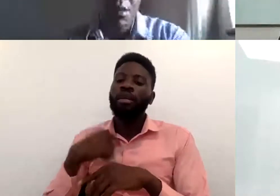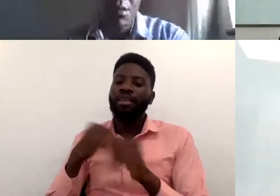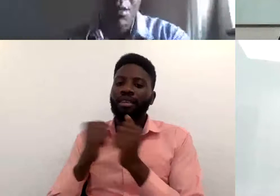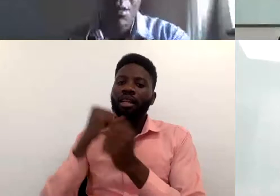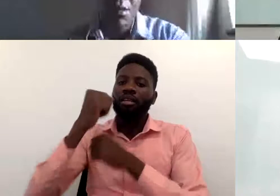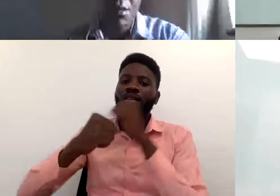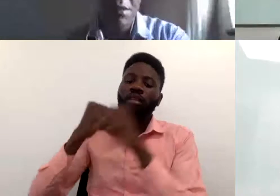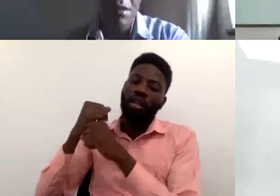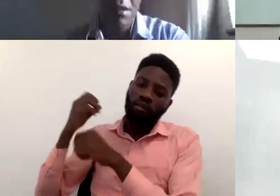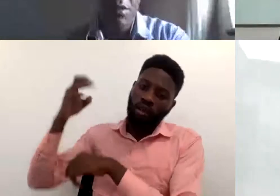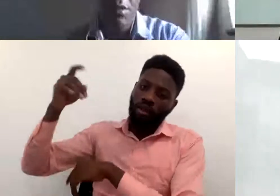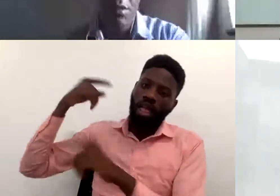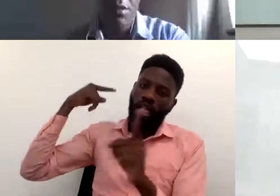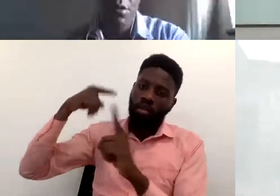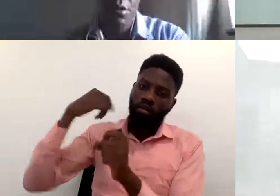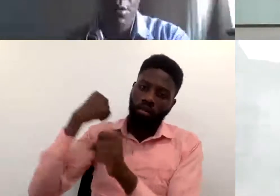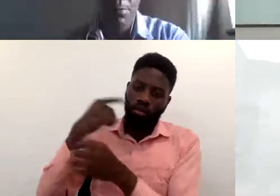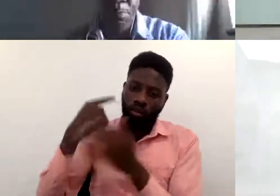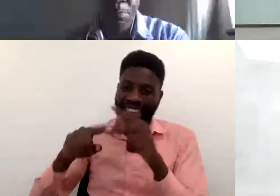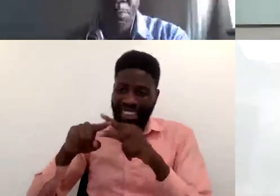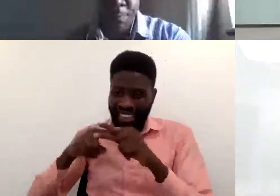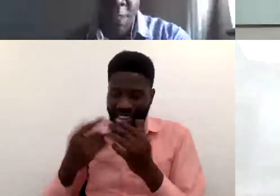now, and start building your